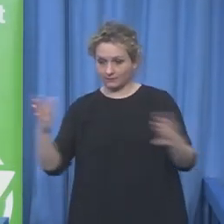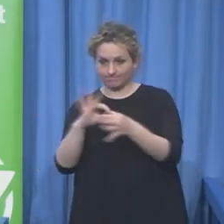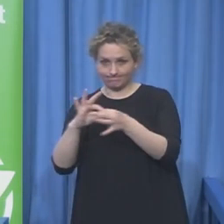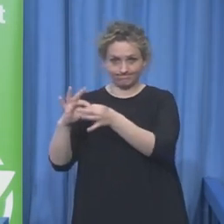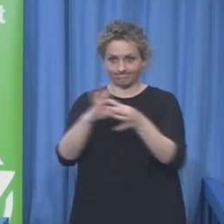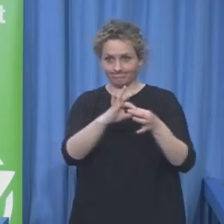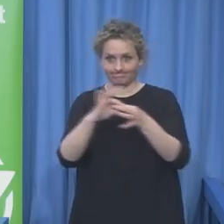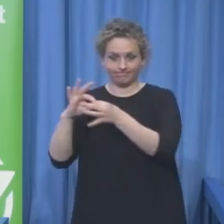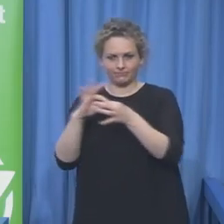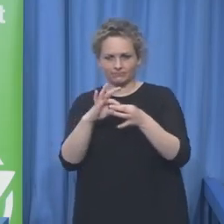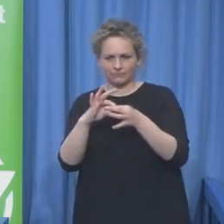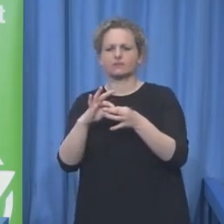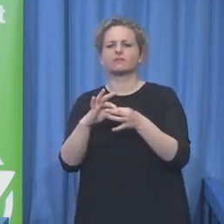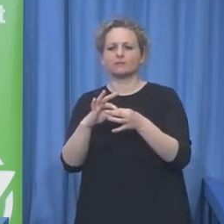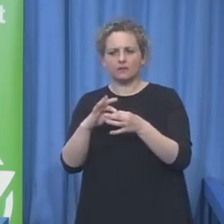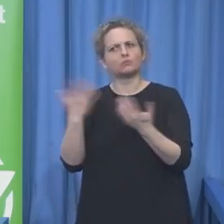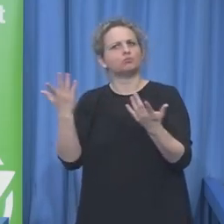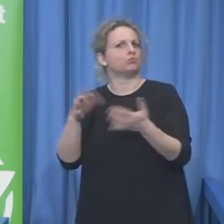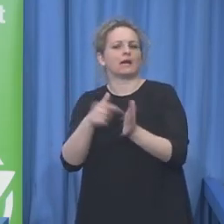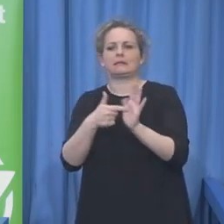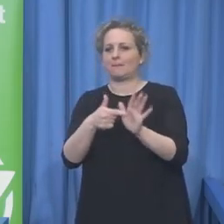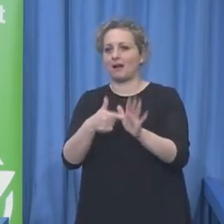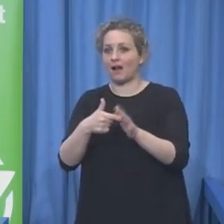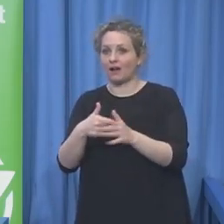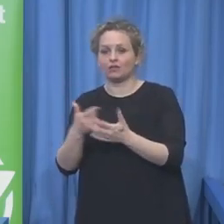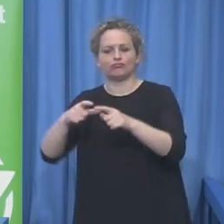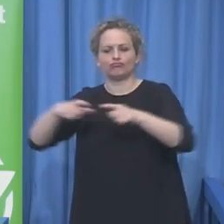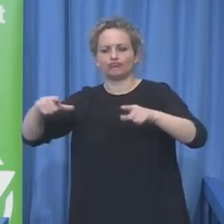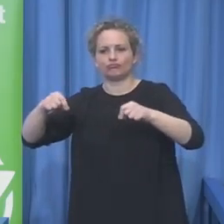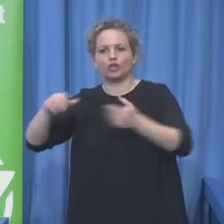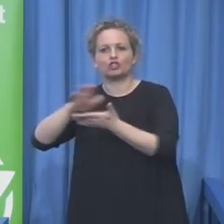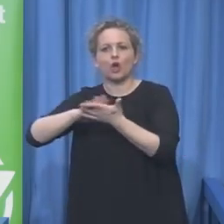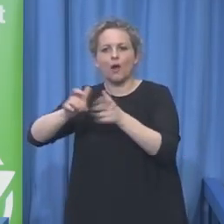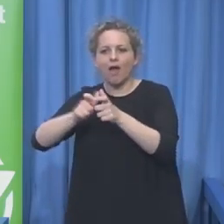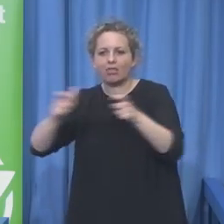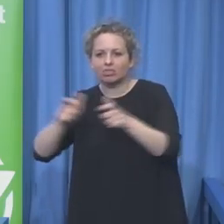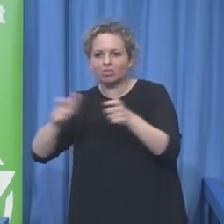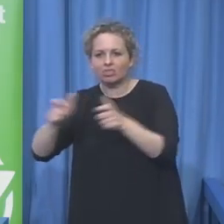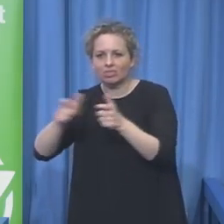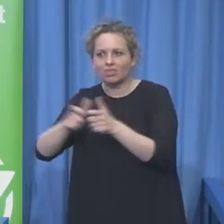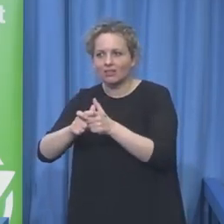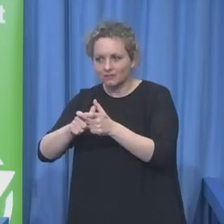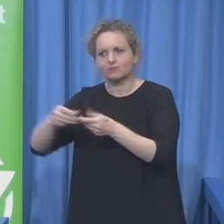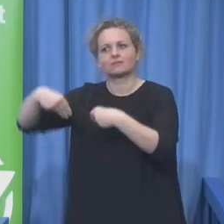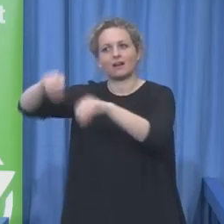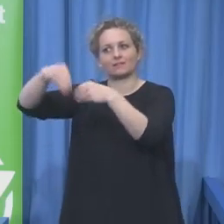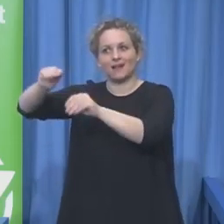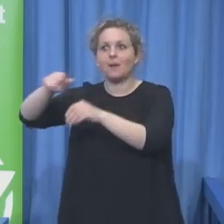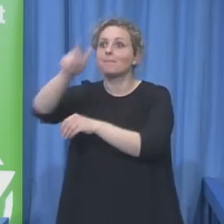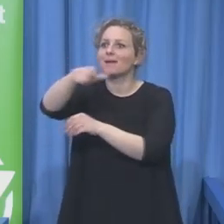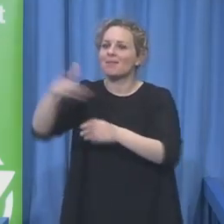chocolate, and someone appreciates it in the community, that's what we mean by social meaning, and